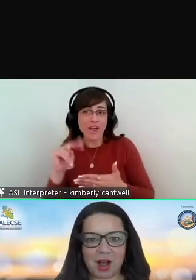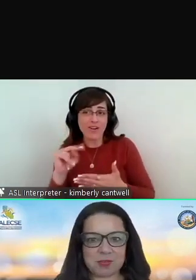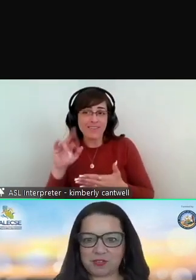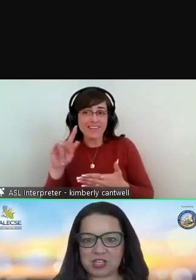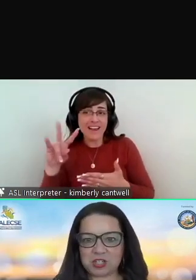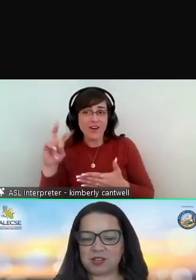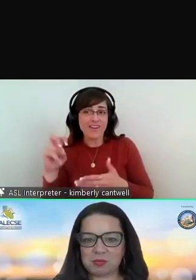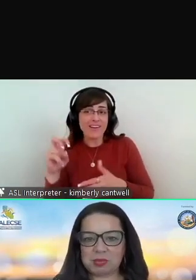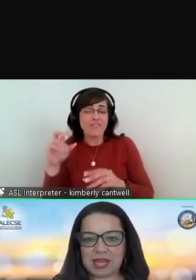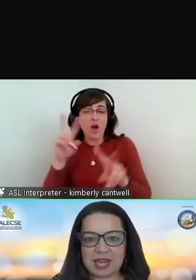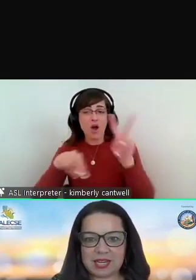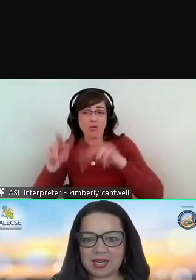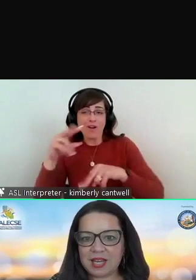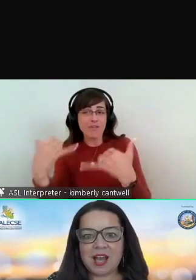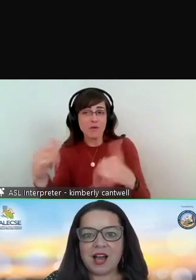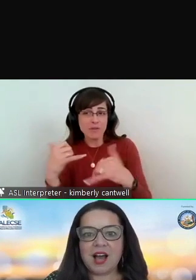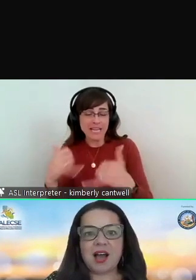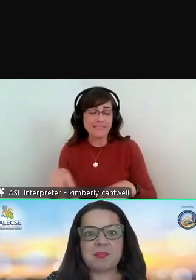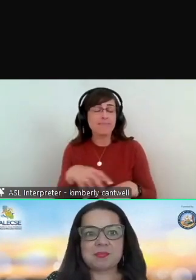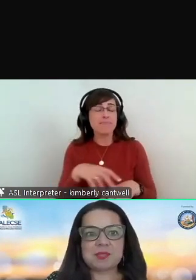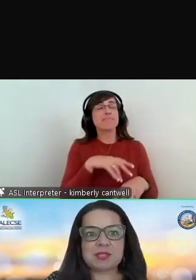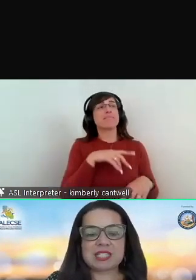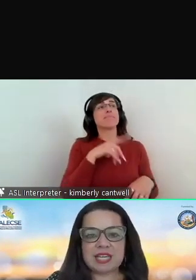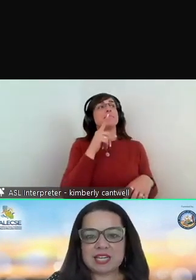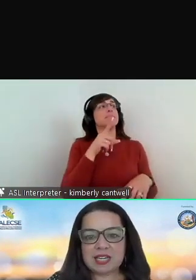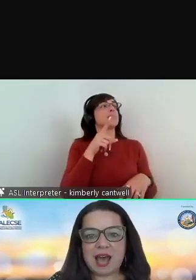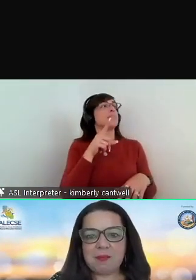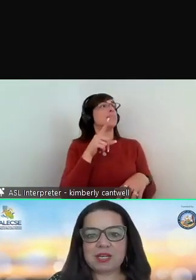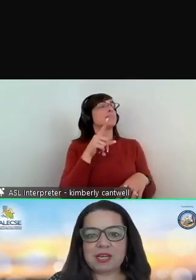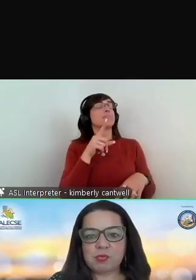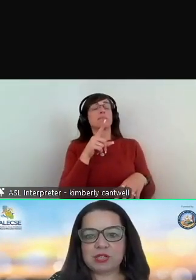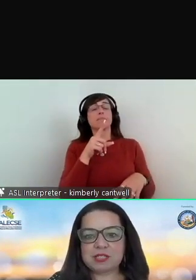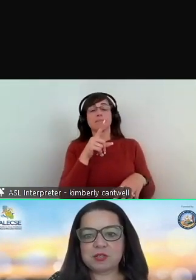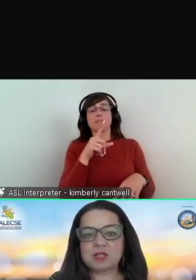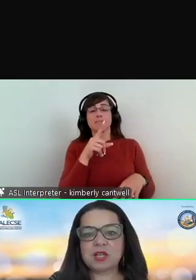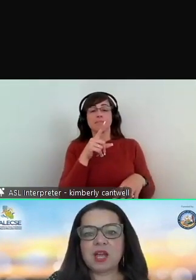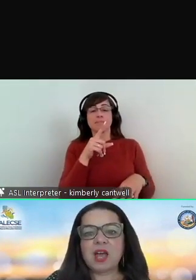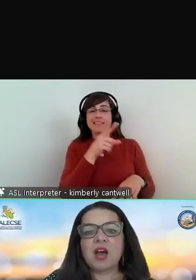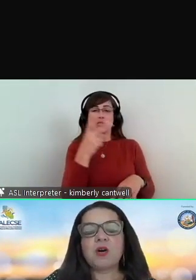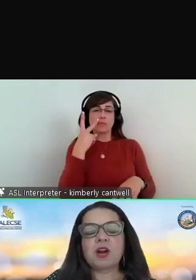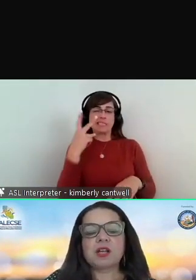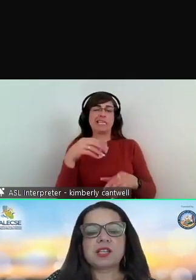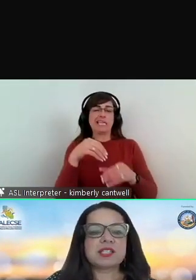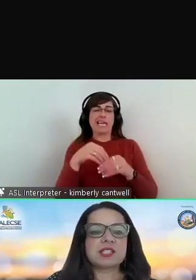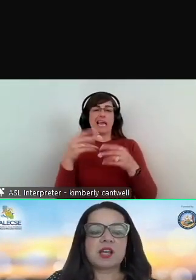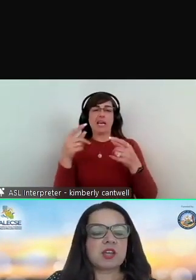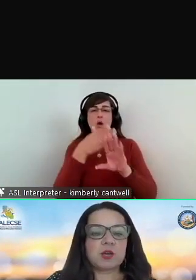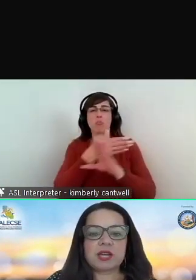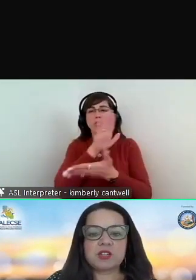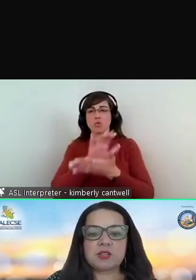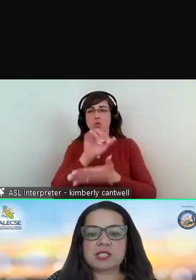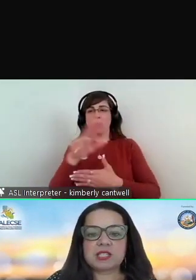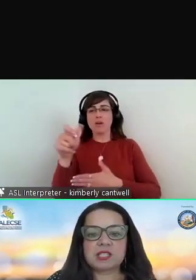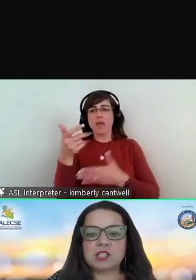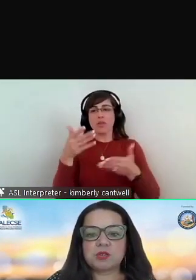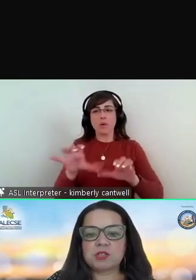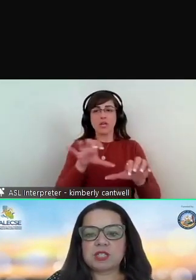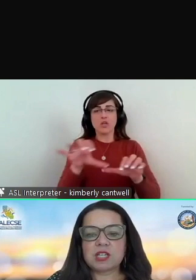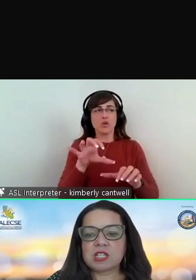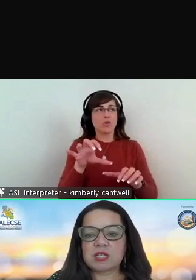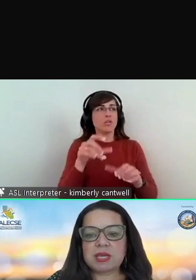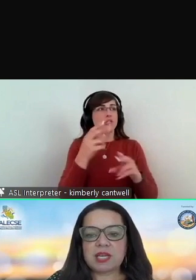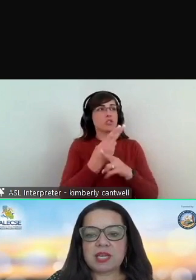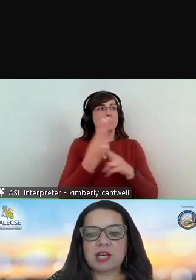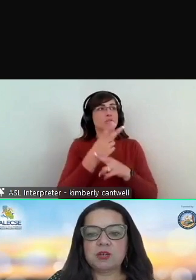narrative observation of a play scene happening at a preschool. Or this is another way to do this, is to use